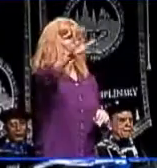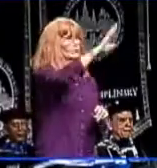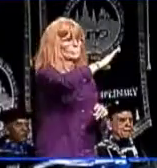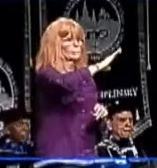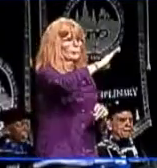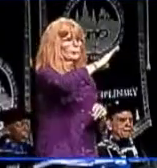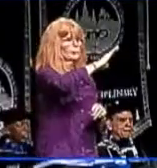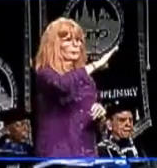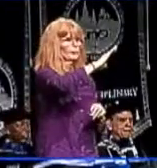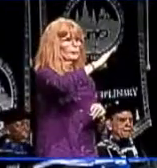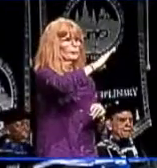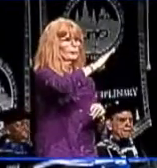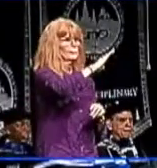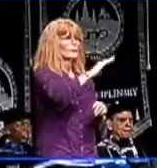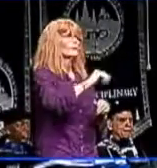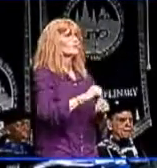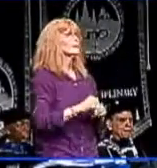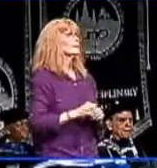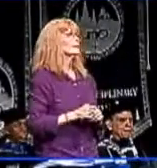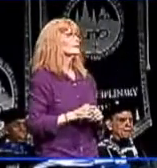the extraordinary